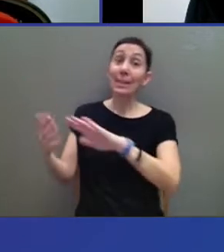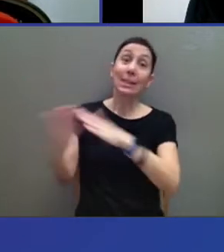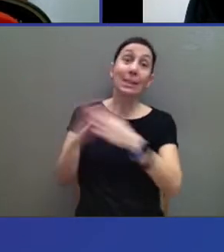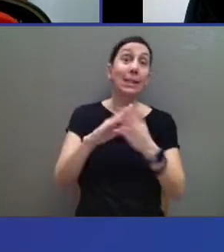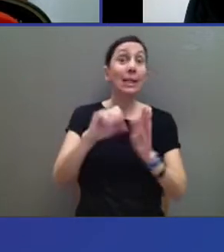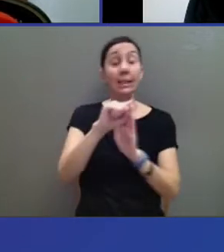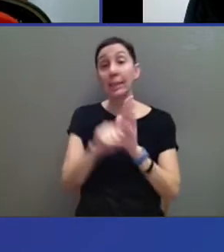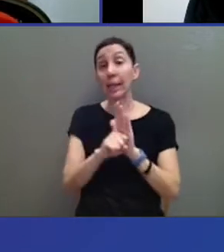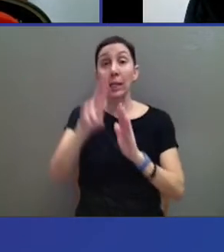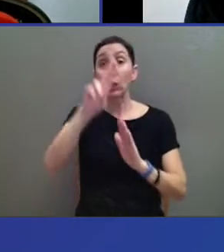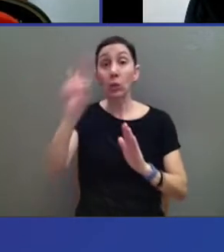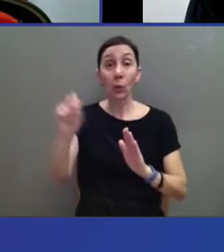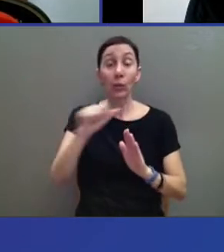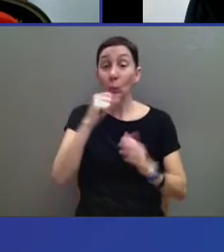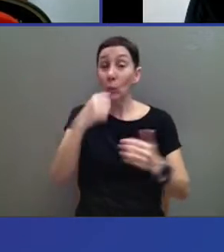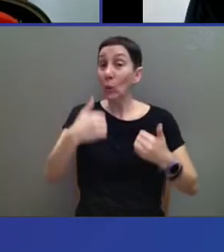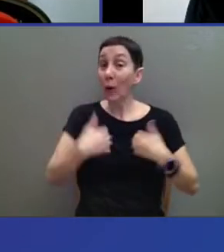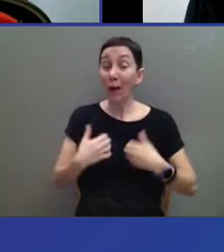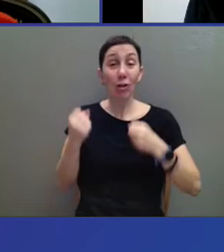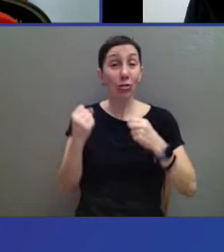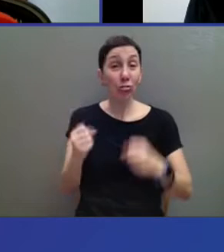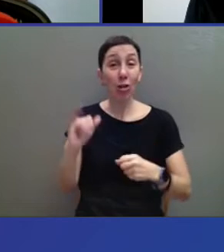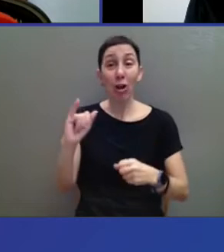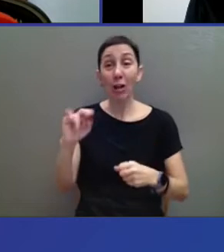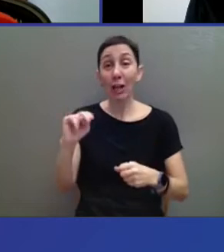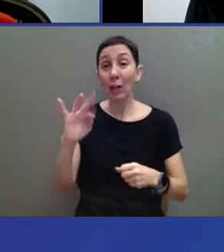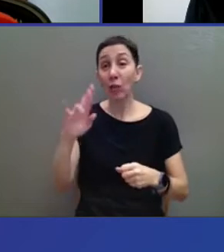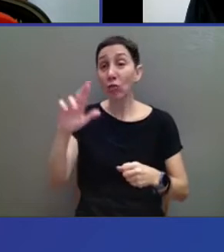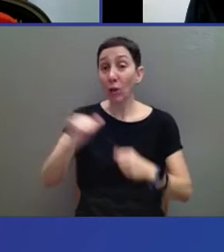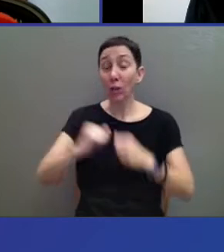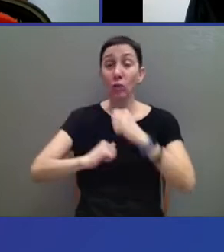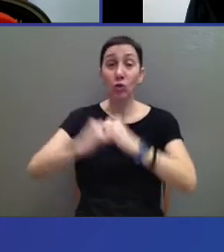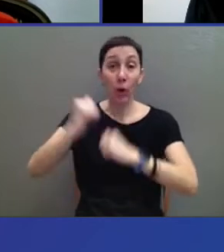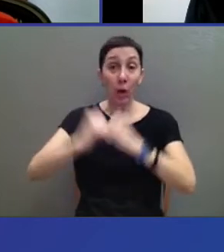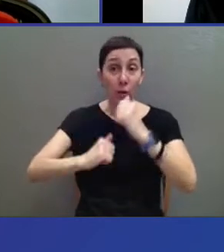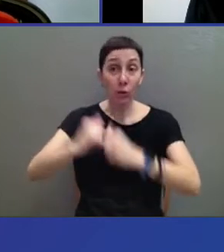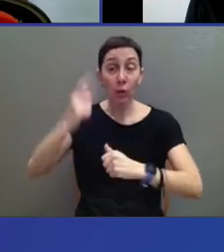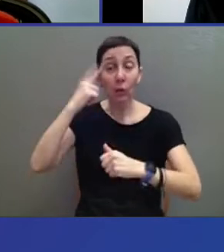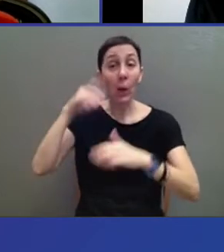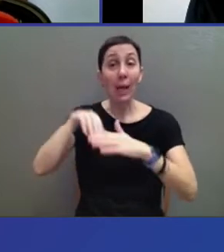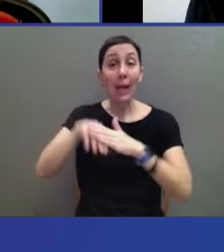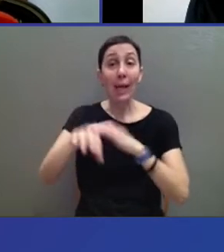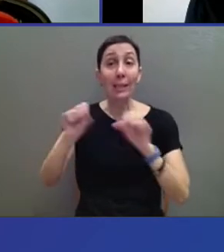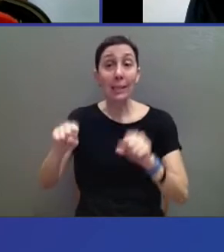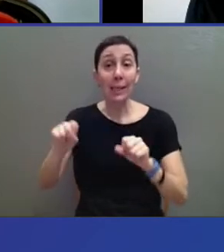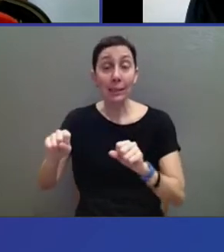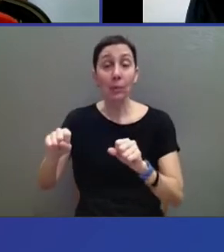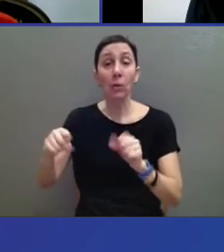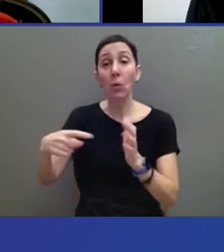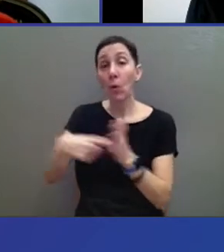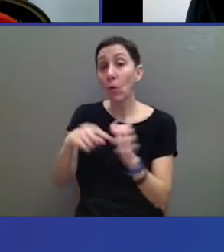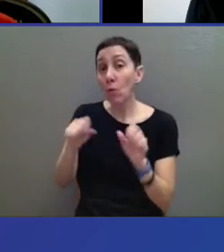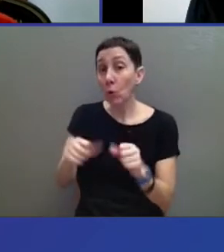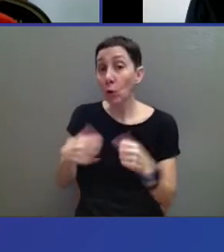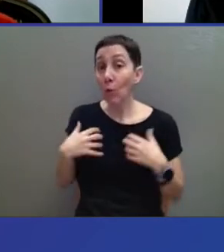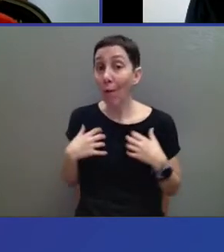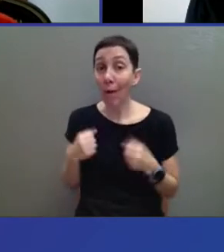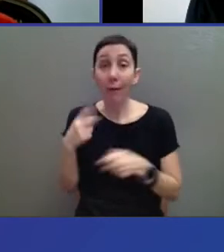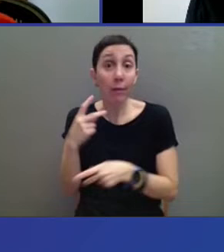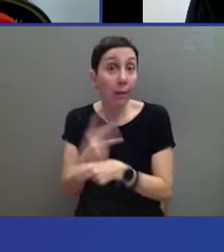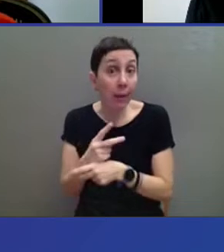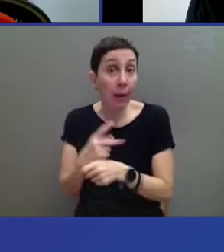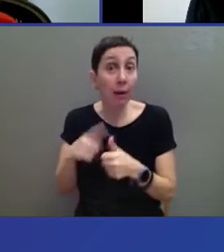nation, we don't have a strong infrastructure around accessible and affordable healthcare, for example,